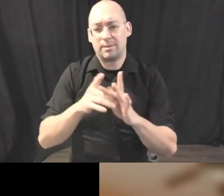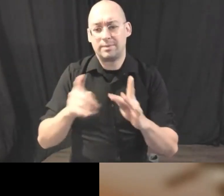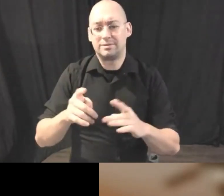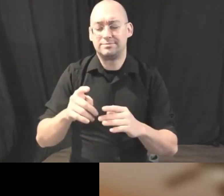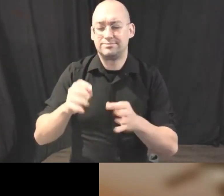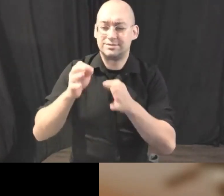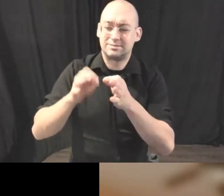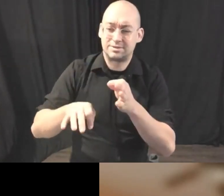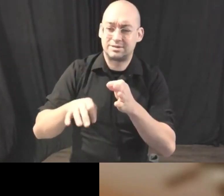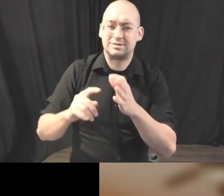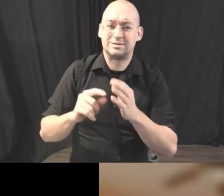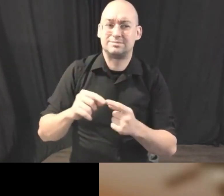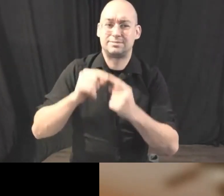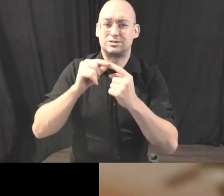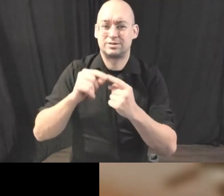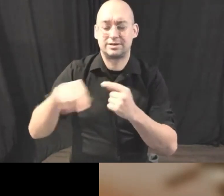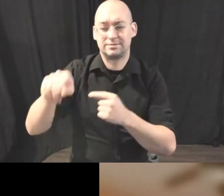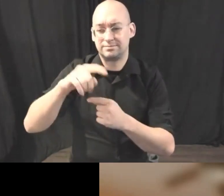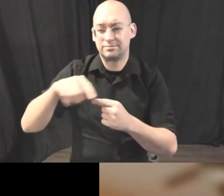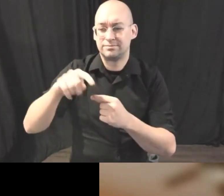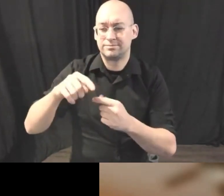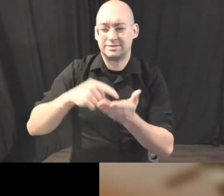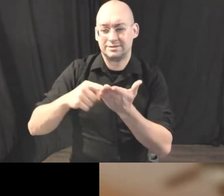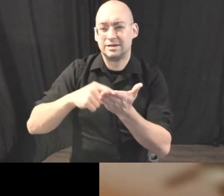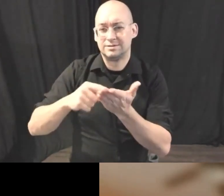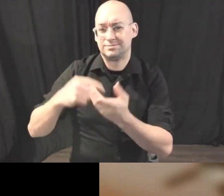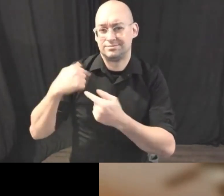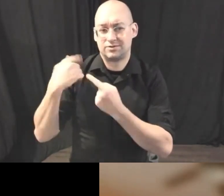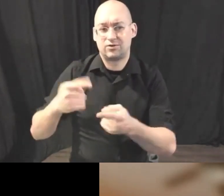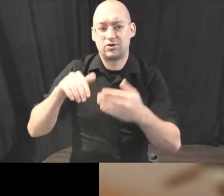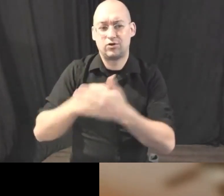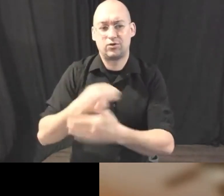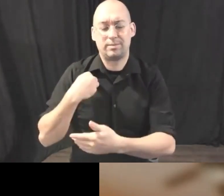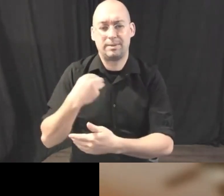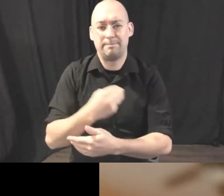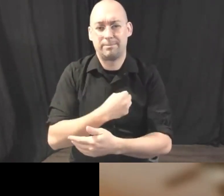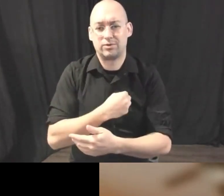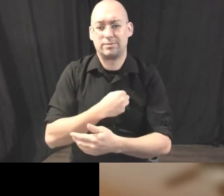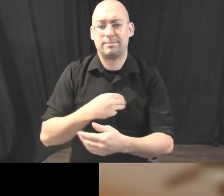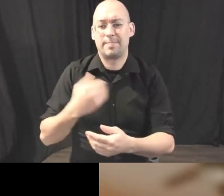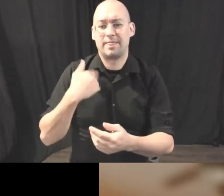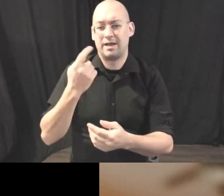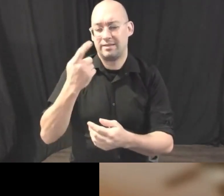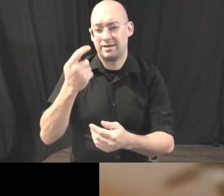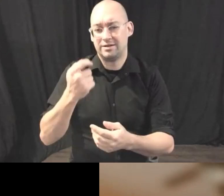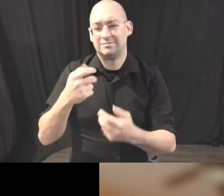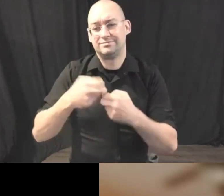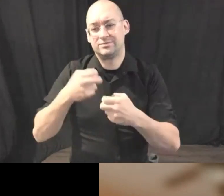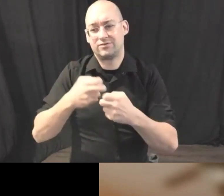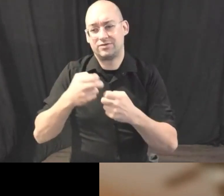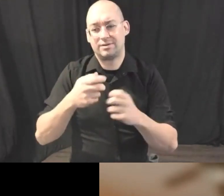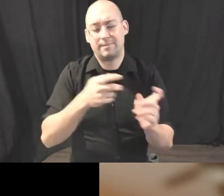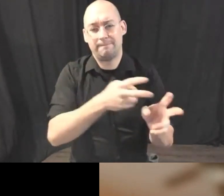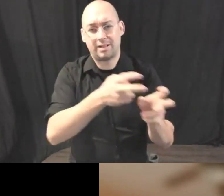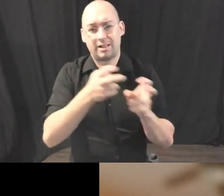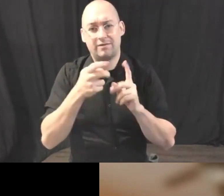the things that we've been discussing so far. But as a new member to the committee, I had a little difficulty pulling a bead line between